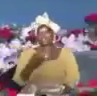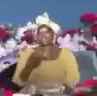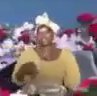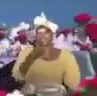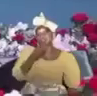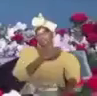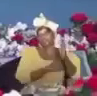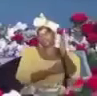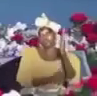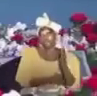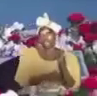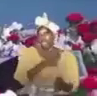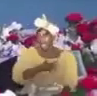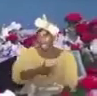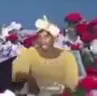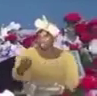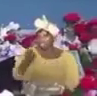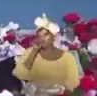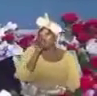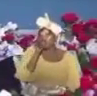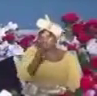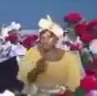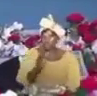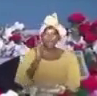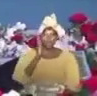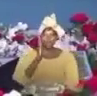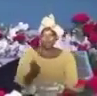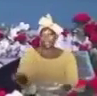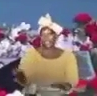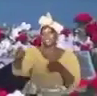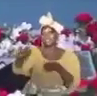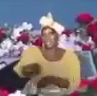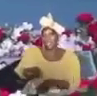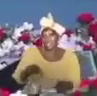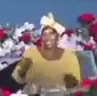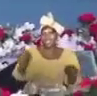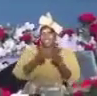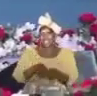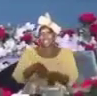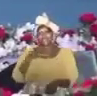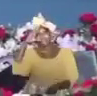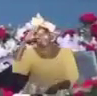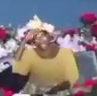shall die like mere men and fall like one of the princes.